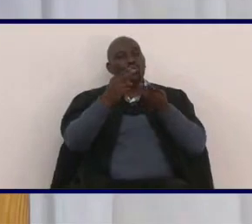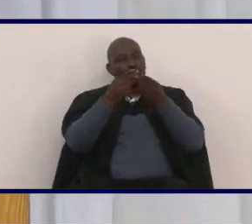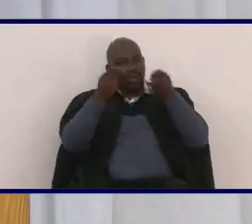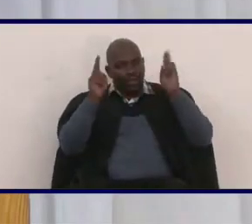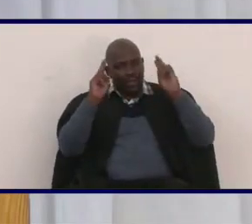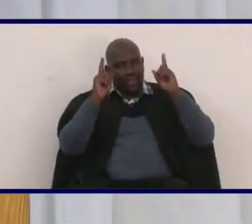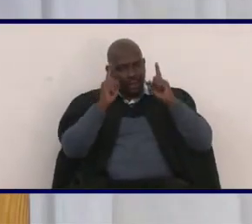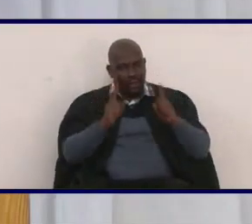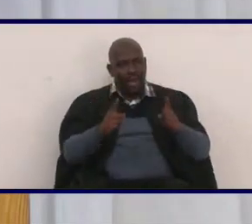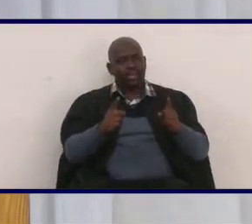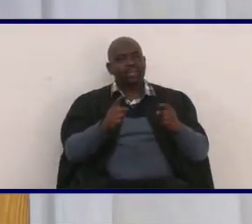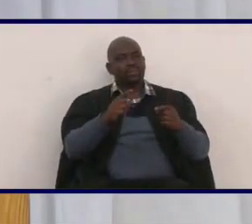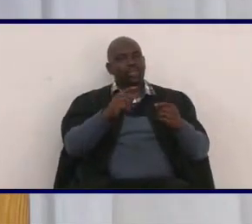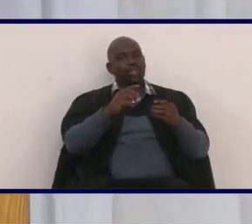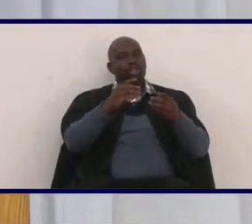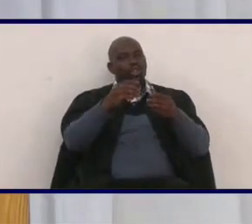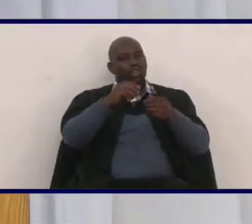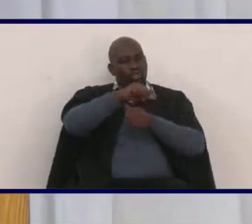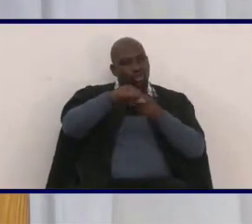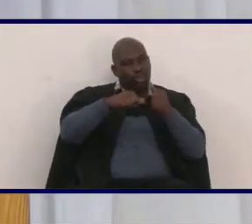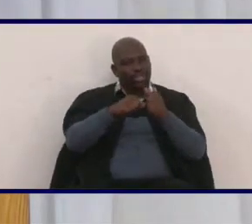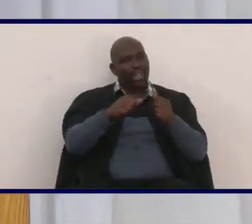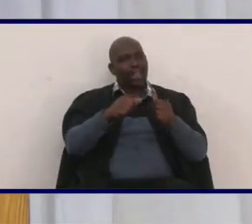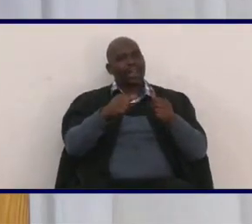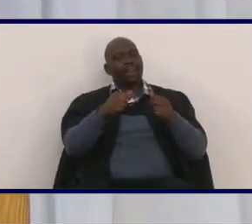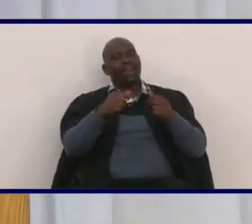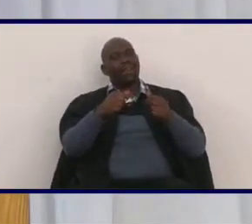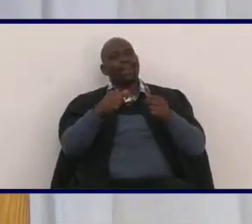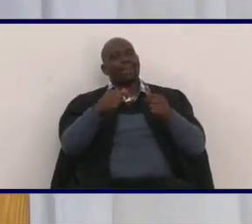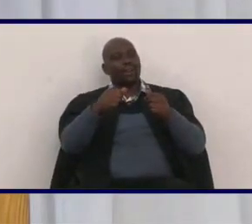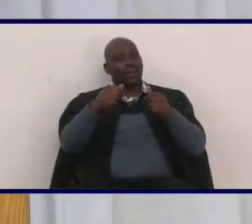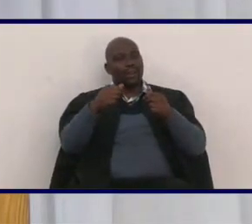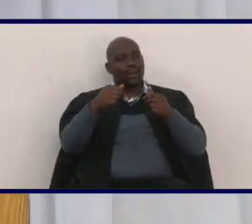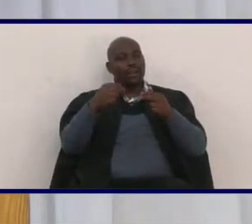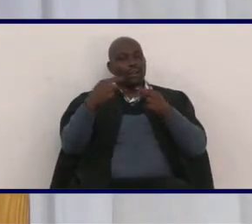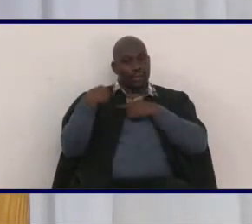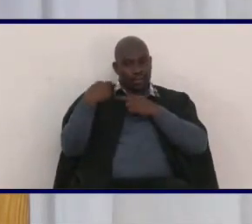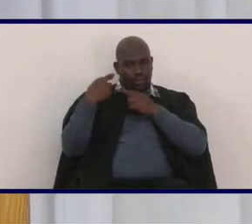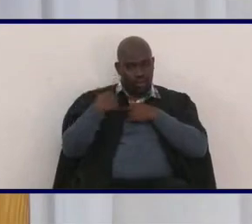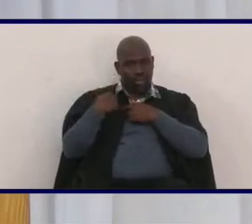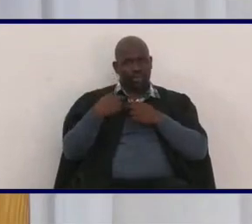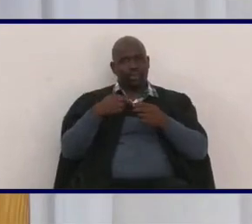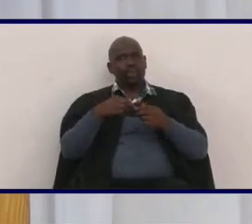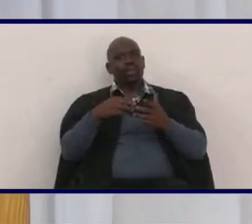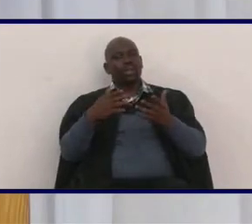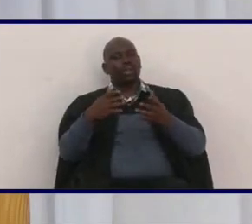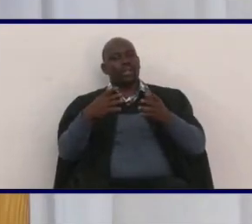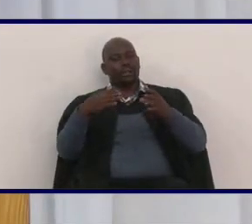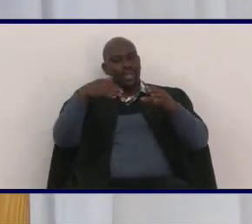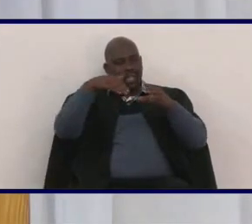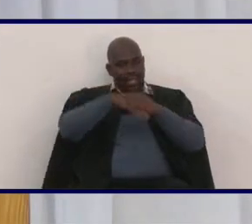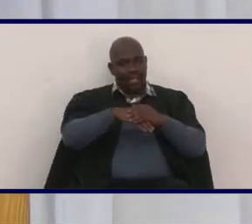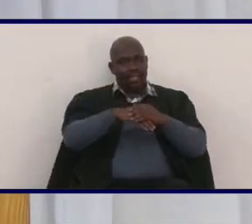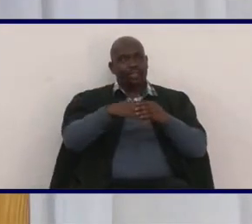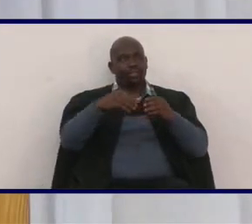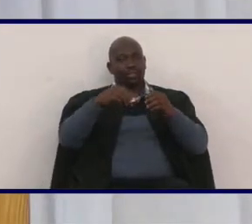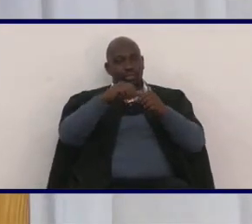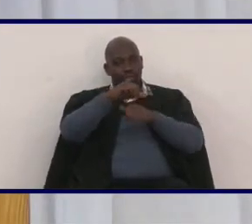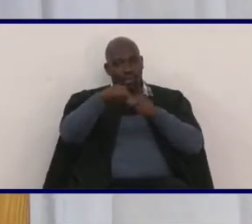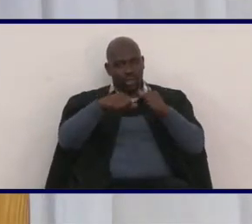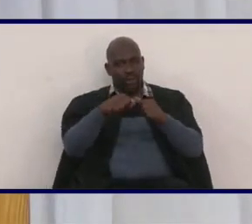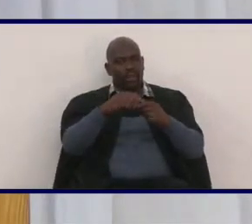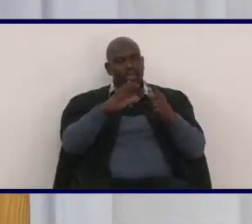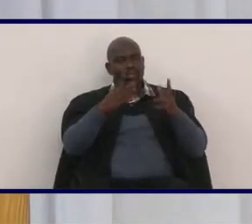socially embedded. Our community-based ethos across all disciplines aims to cultivate civic-minded